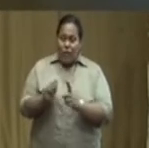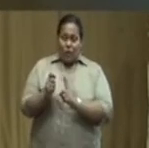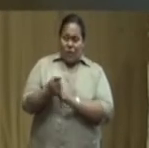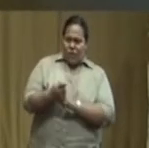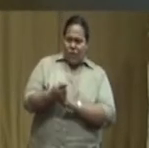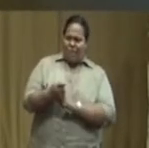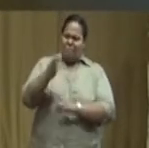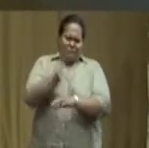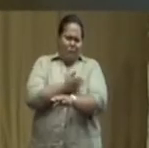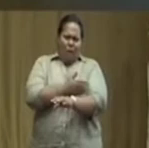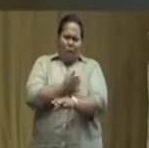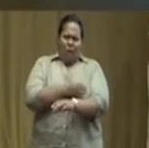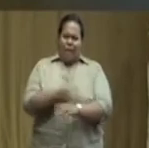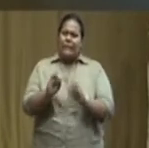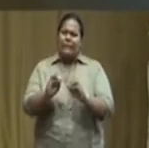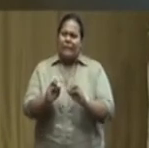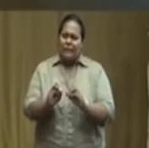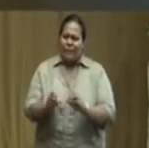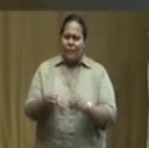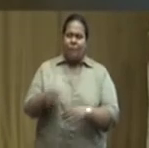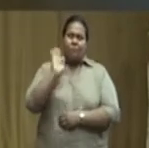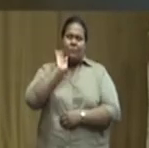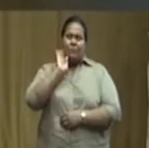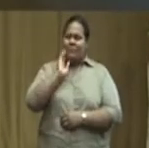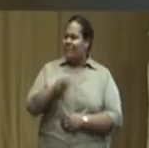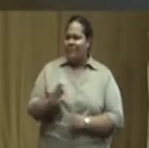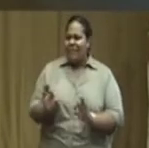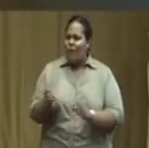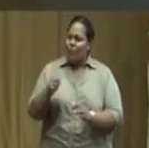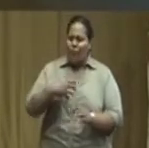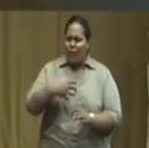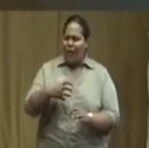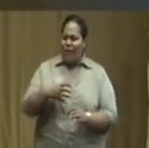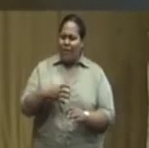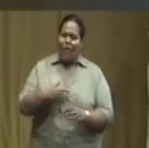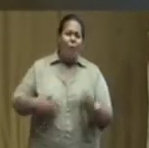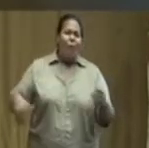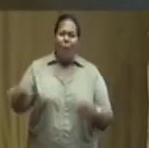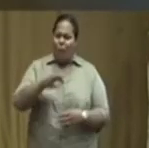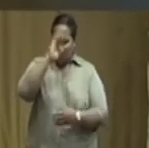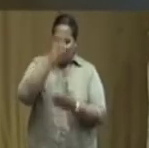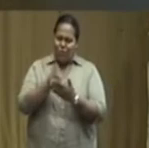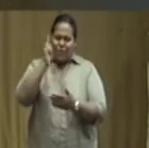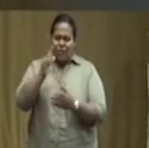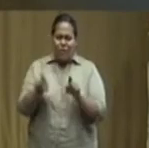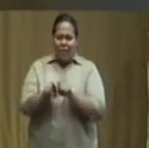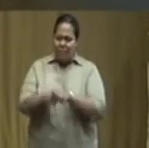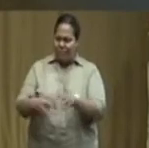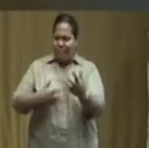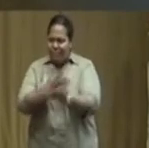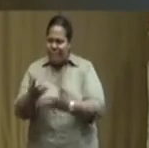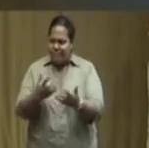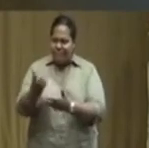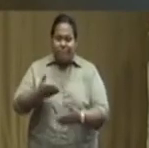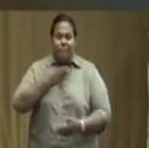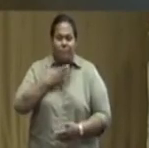implement in the first place took off, because they felt able to express their opinions, and so with a bit of prodding and